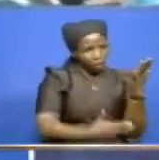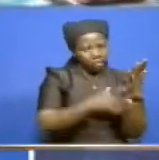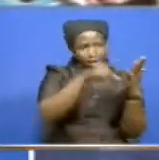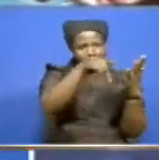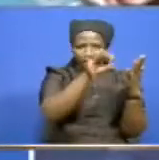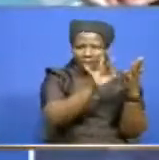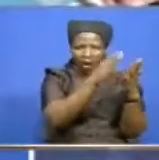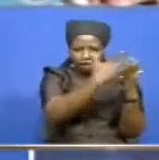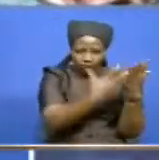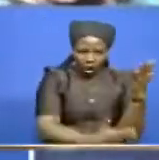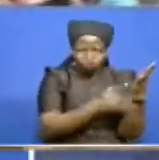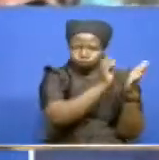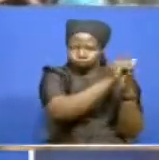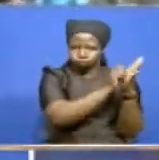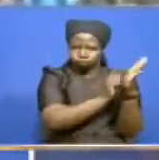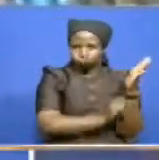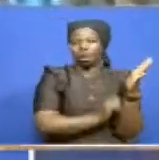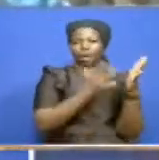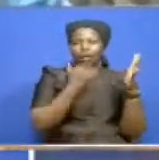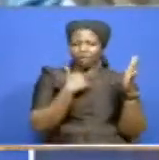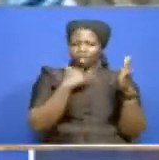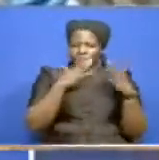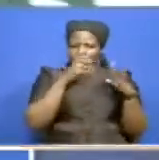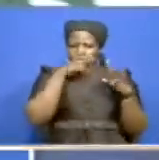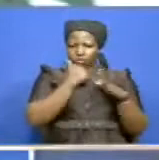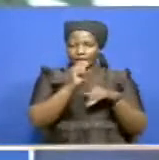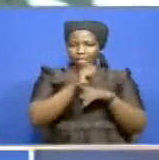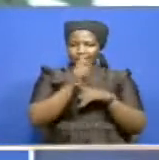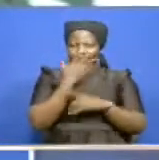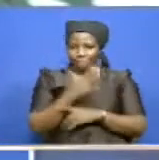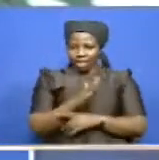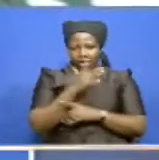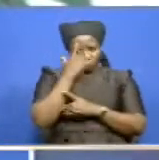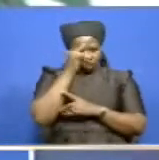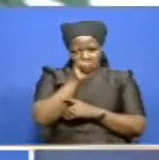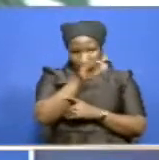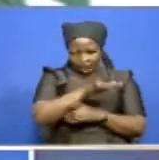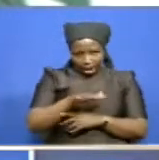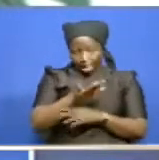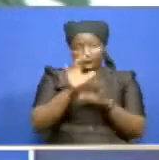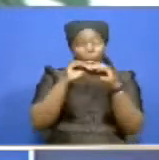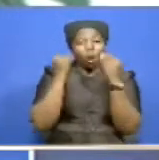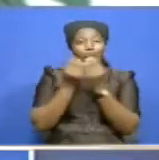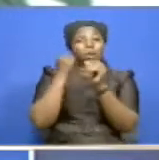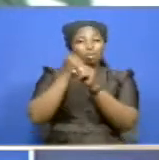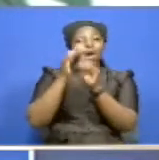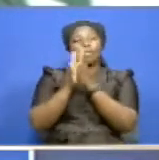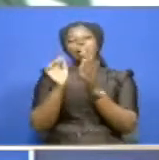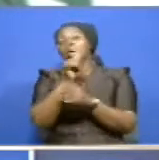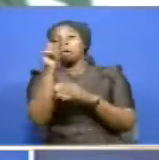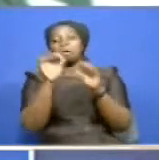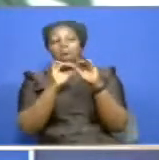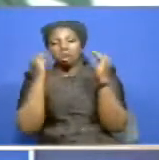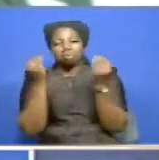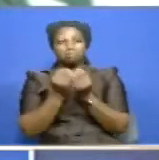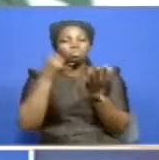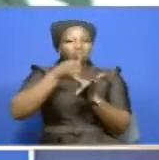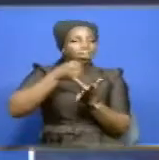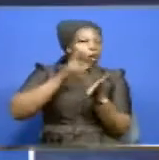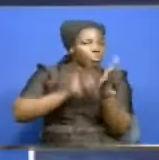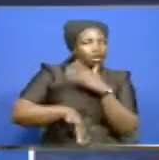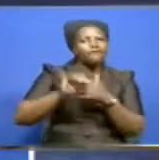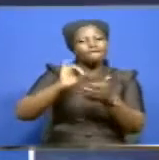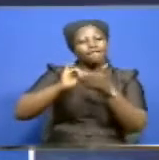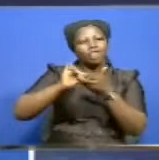yake. Ni watu wenye tumetraining kwa hiyo aspect. The organization also works with other institutions, among them Federation of Kenya